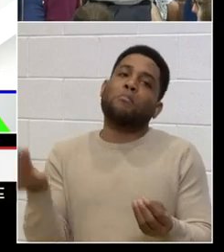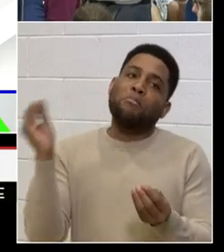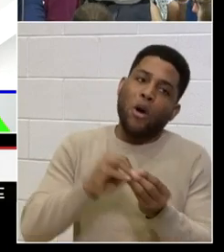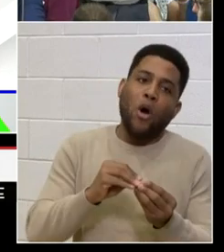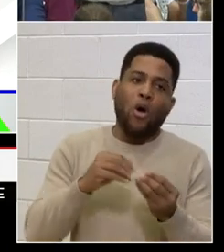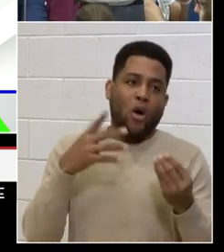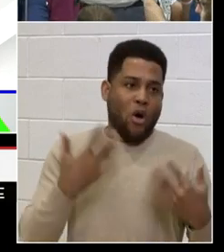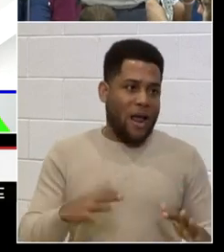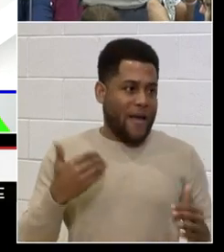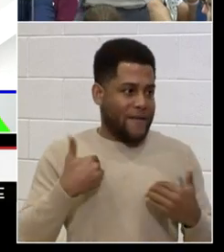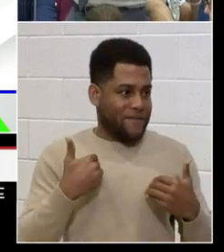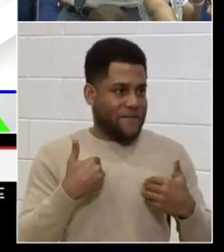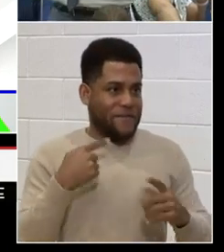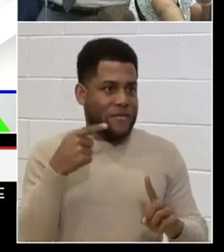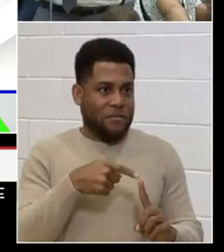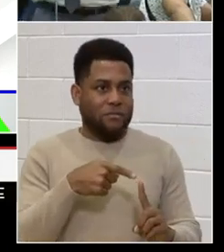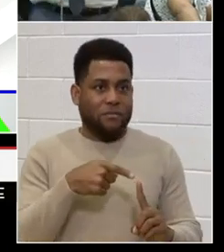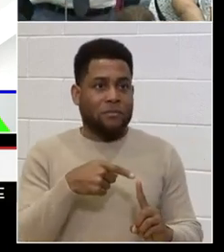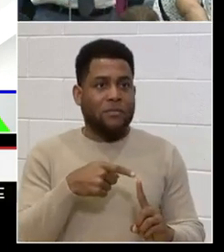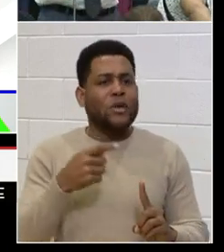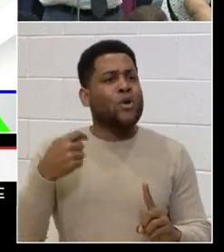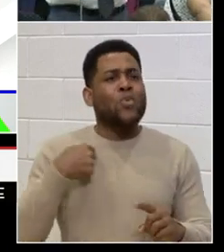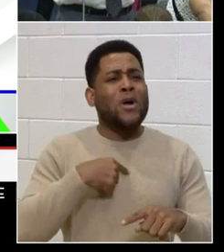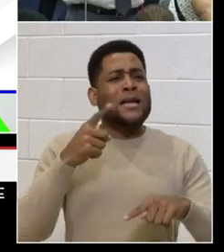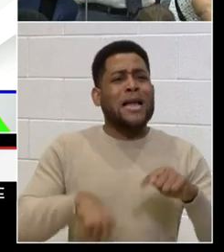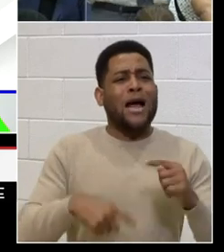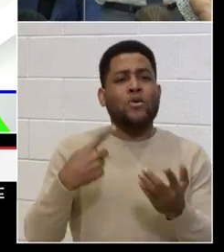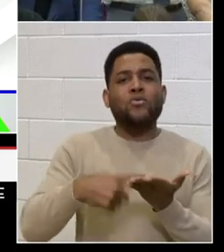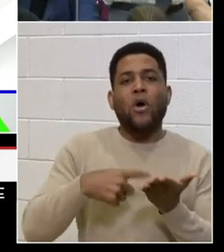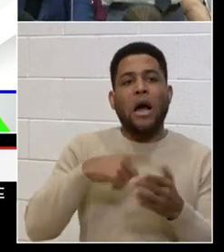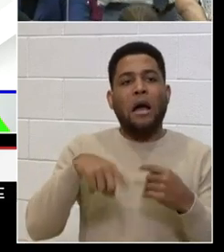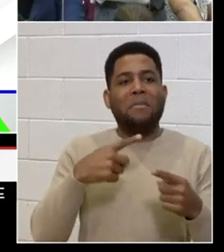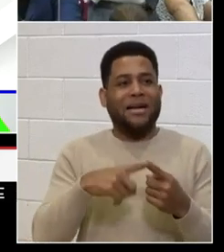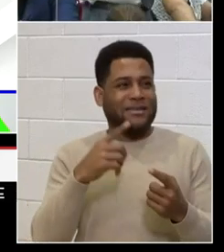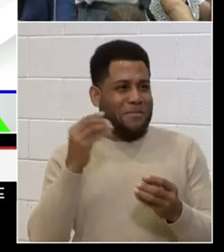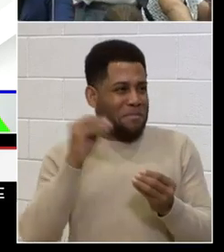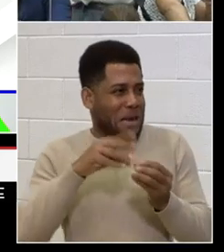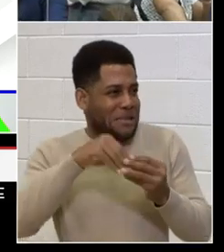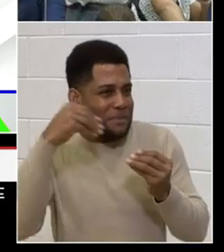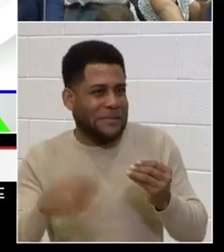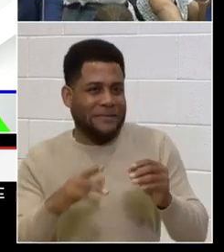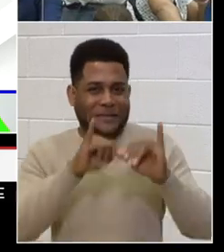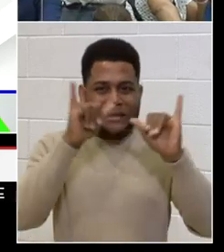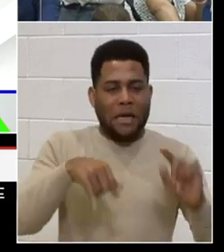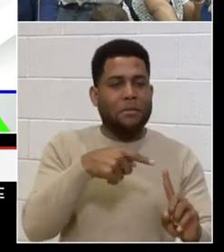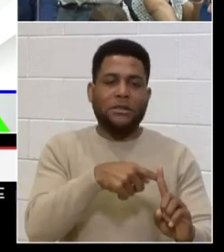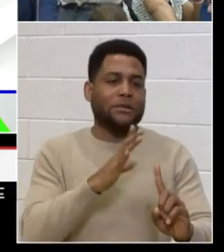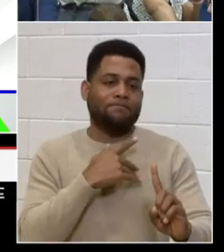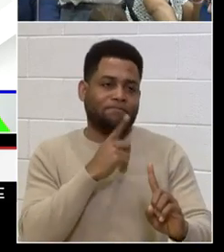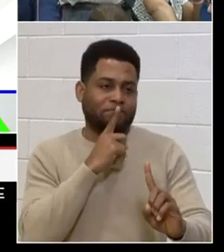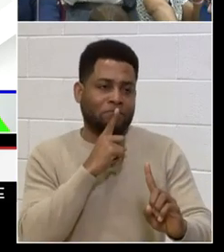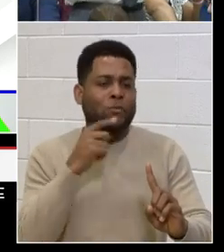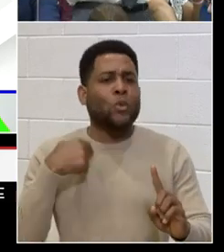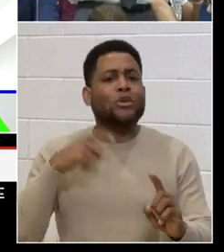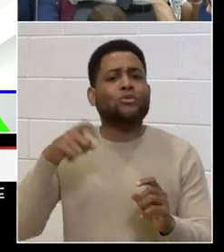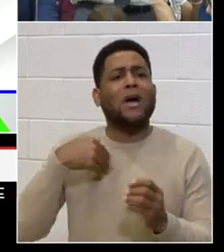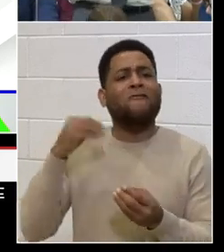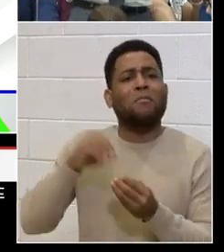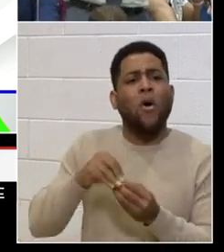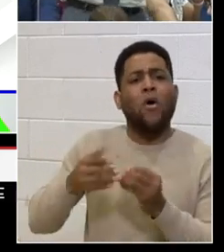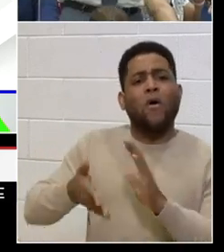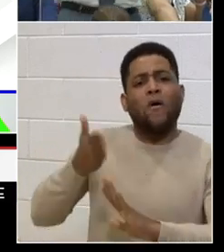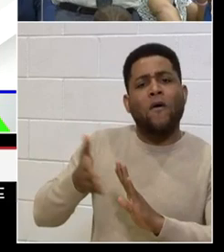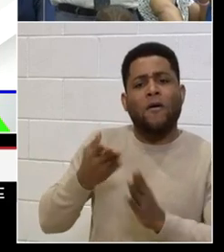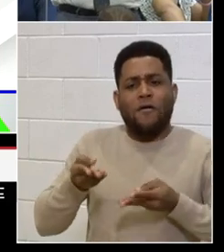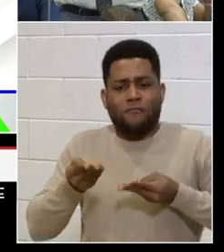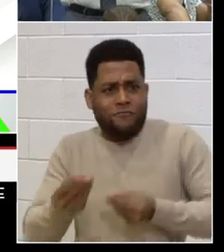talking about having a more expensive system this year. We have to talk about having a much more effective and efficient system.